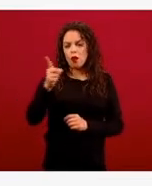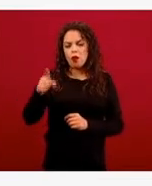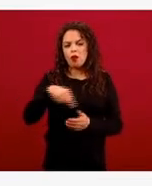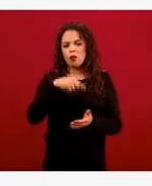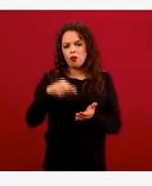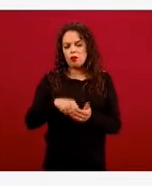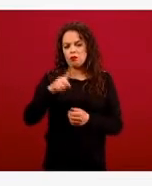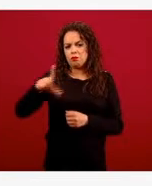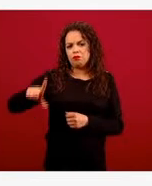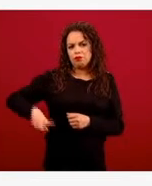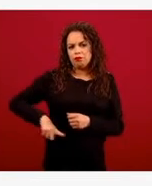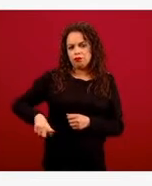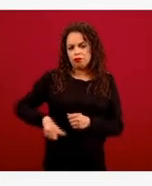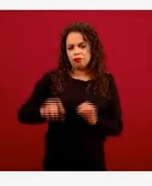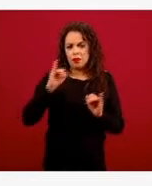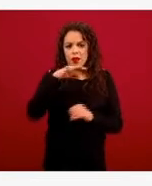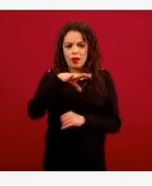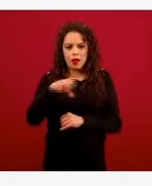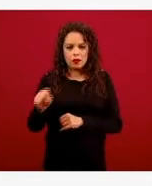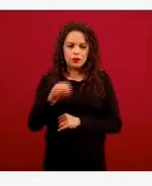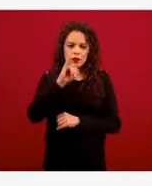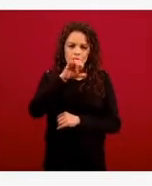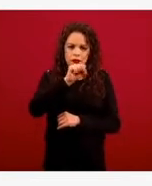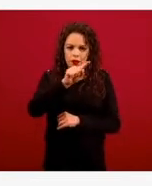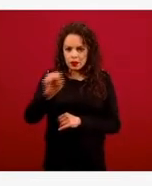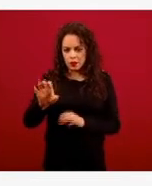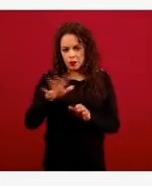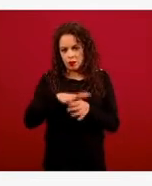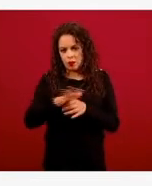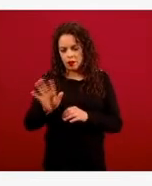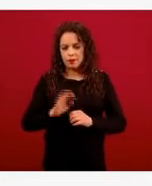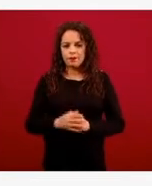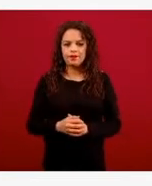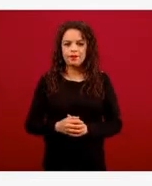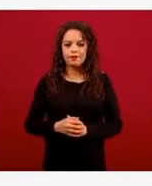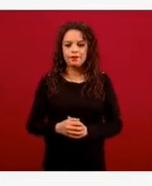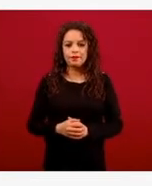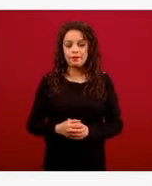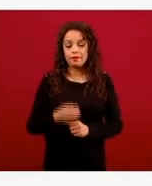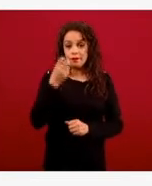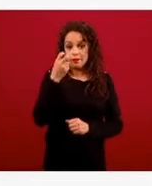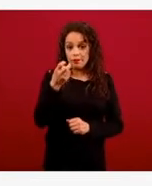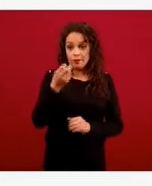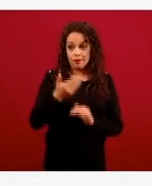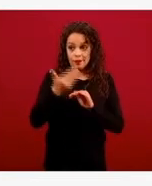to a Social Security Institute to get help with that.